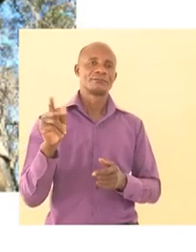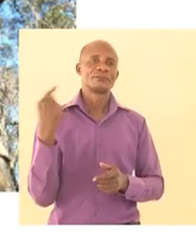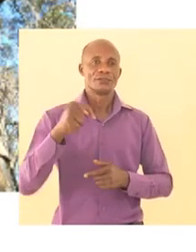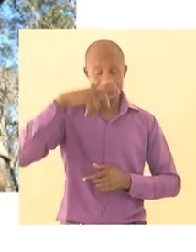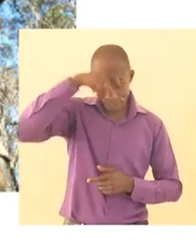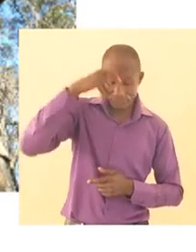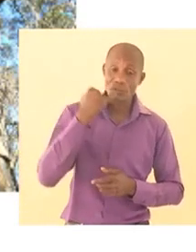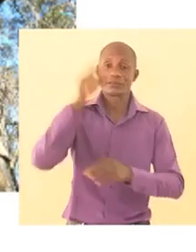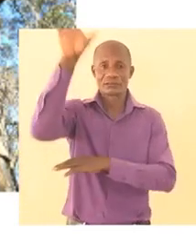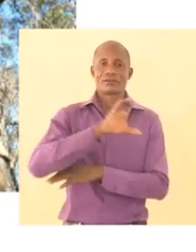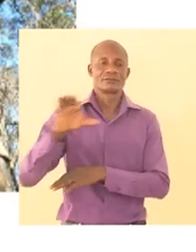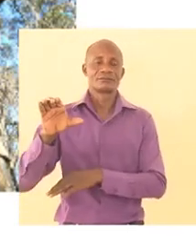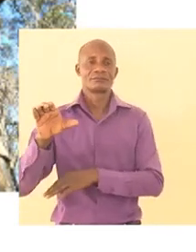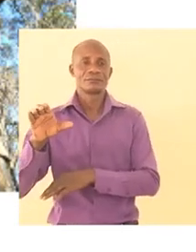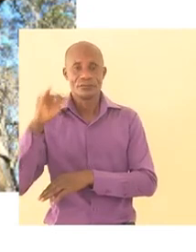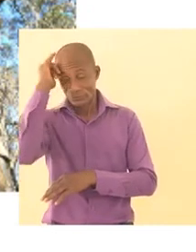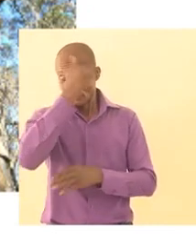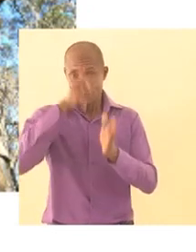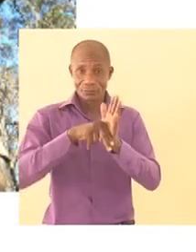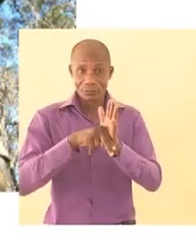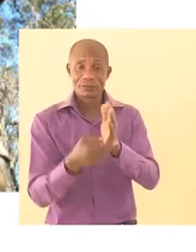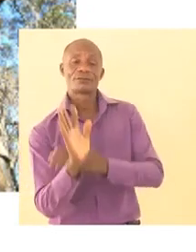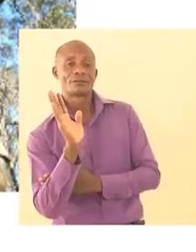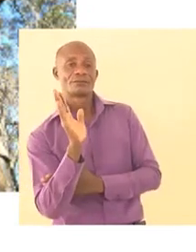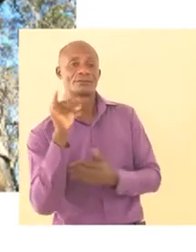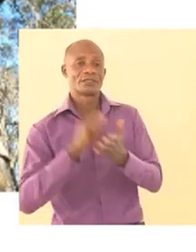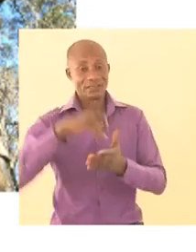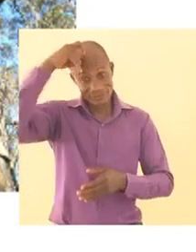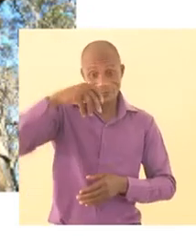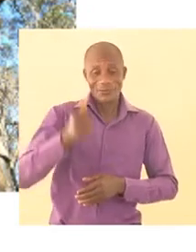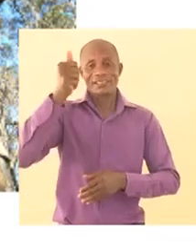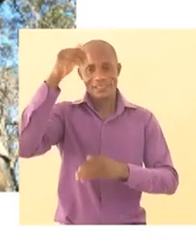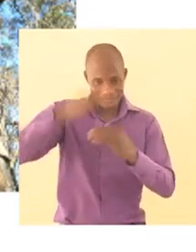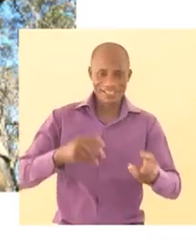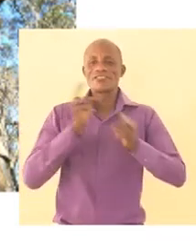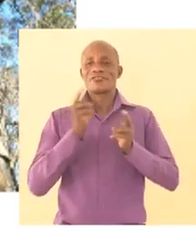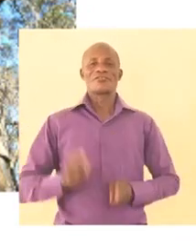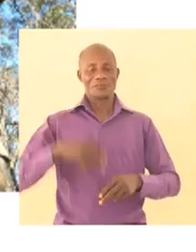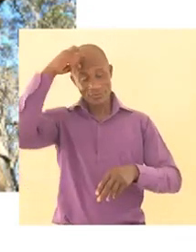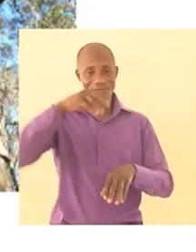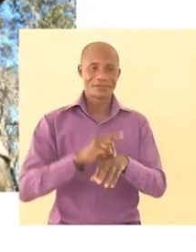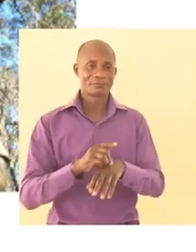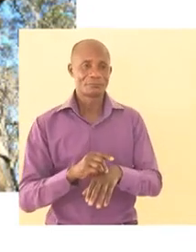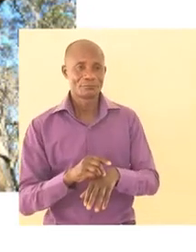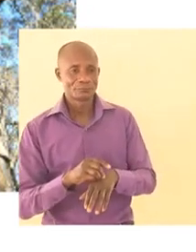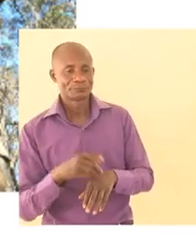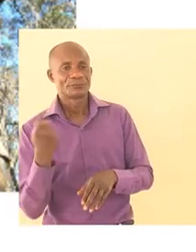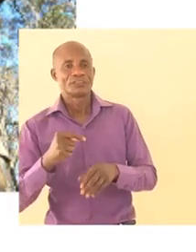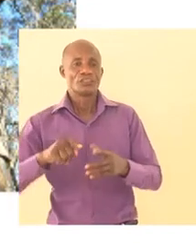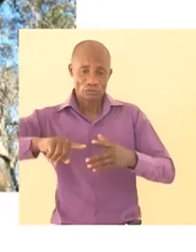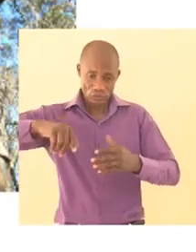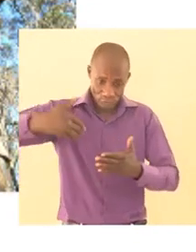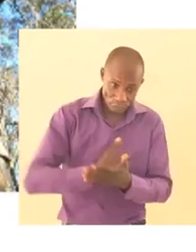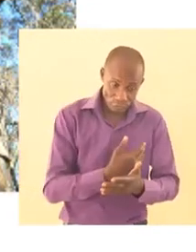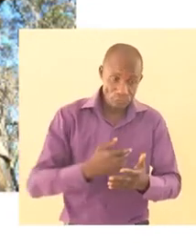cross of Calvary, which is foolishness of God that is wiser than human wisdom. The new source of